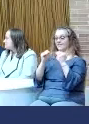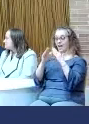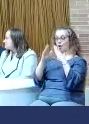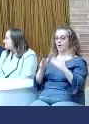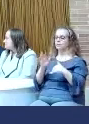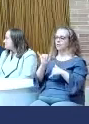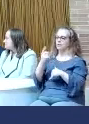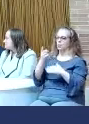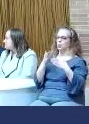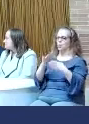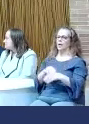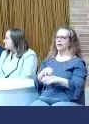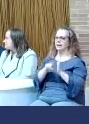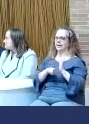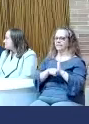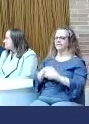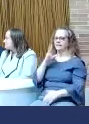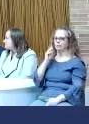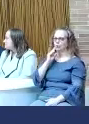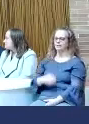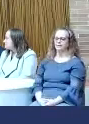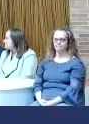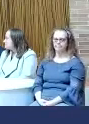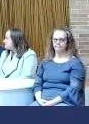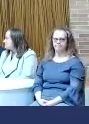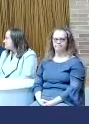ways oh yeah I got theer